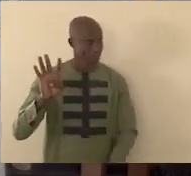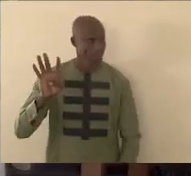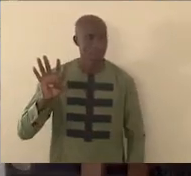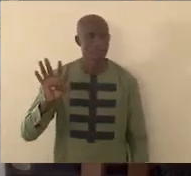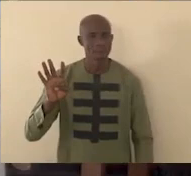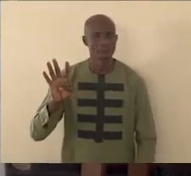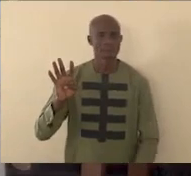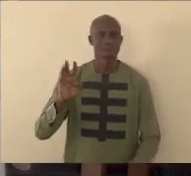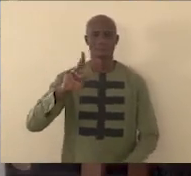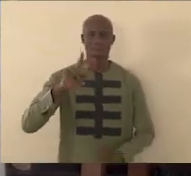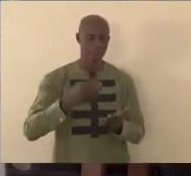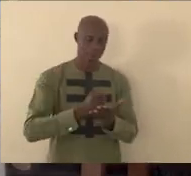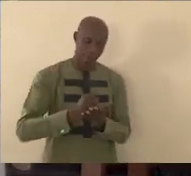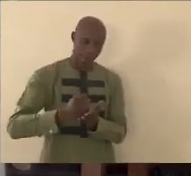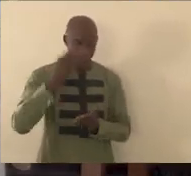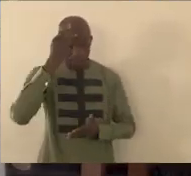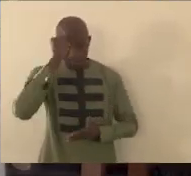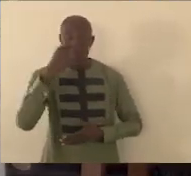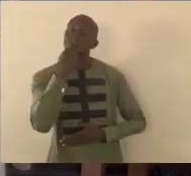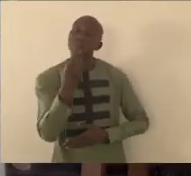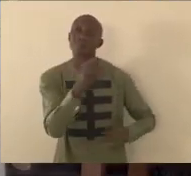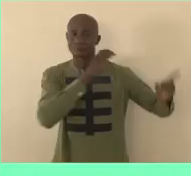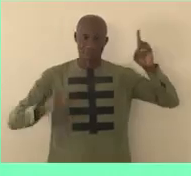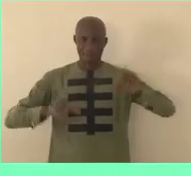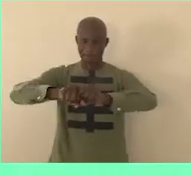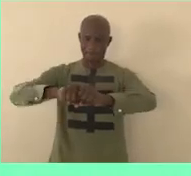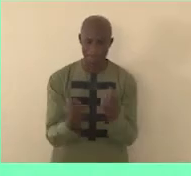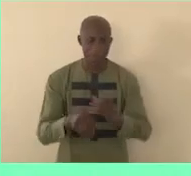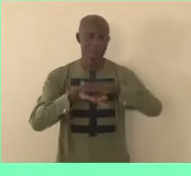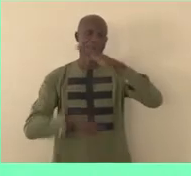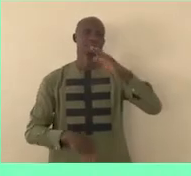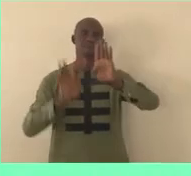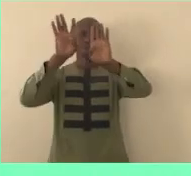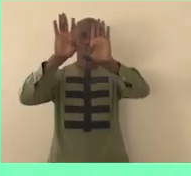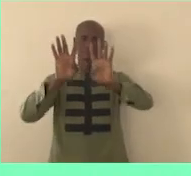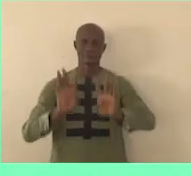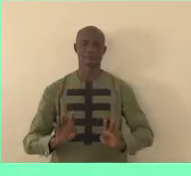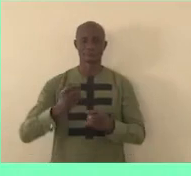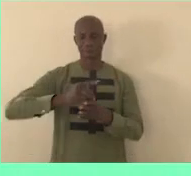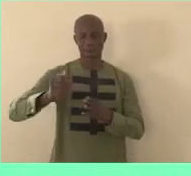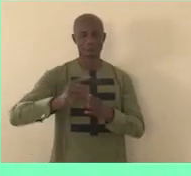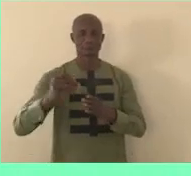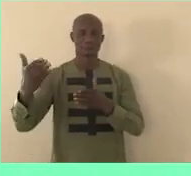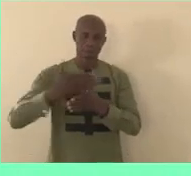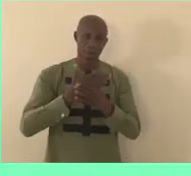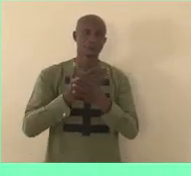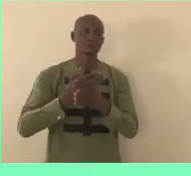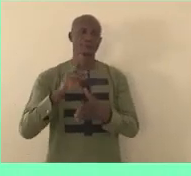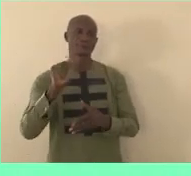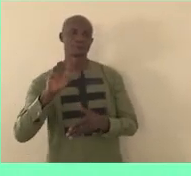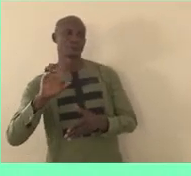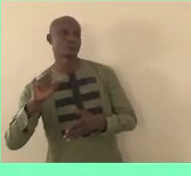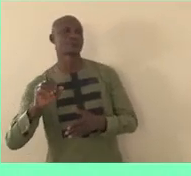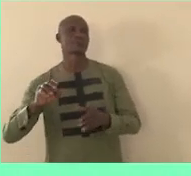four. St. Paul says that Christ has broken down the wall of division between races